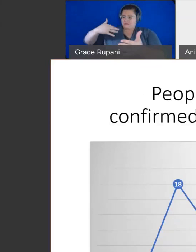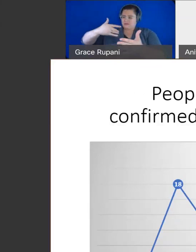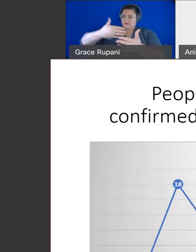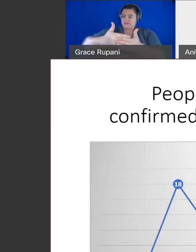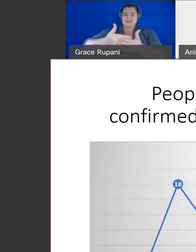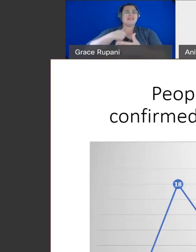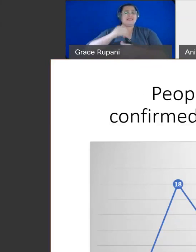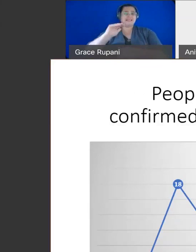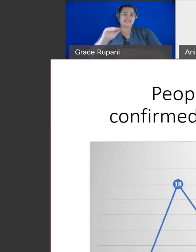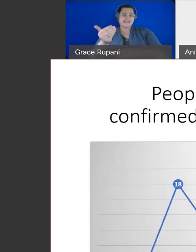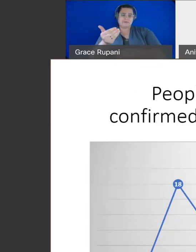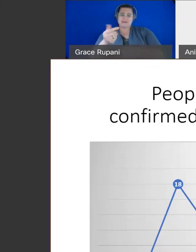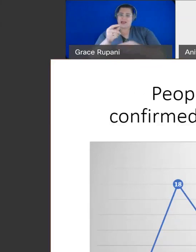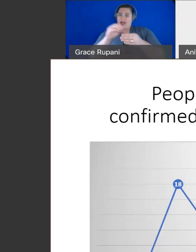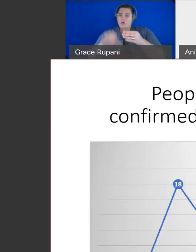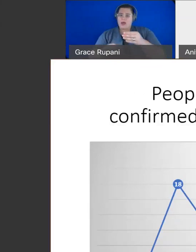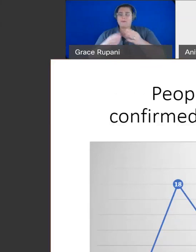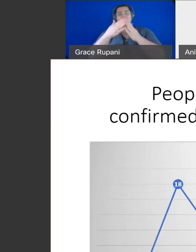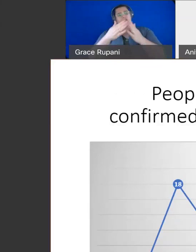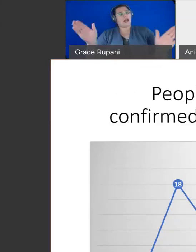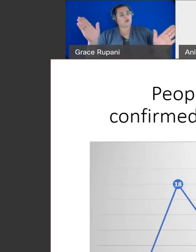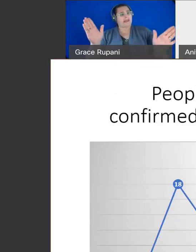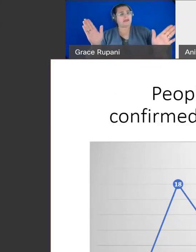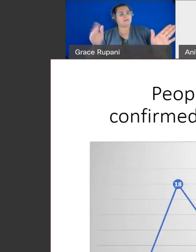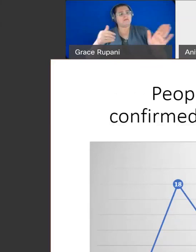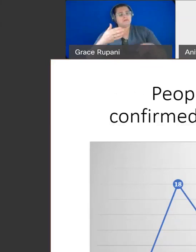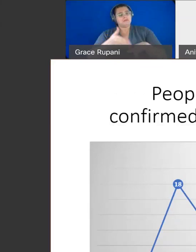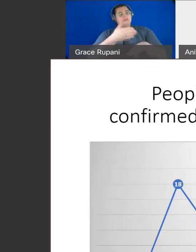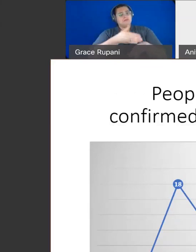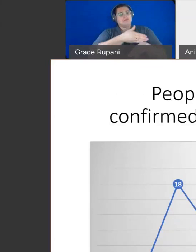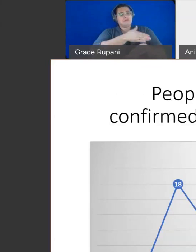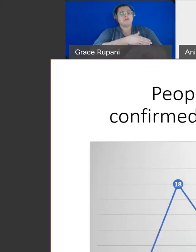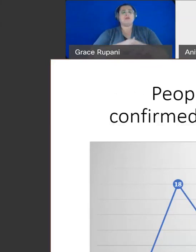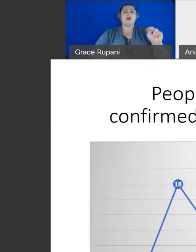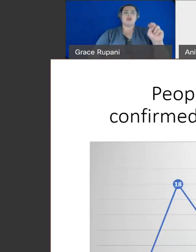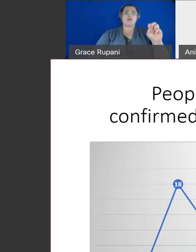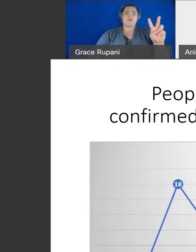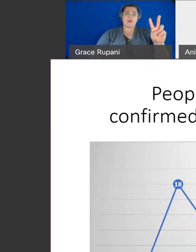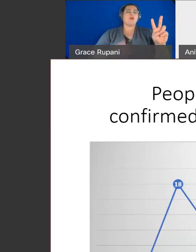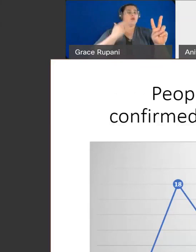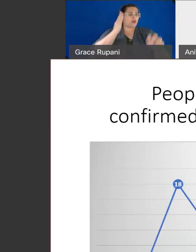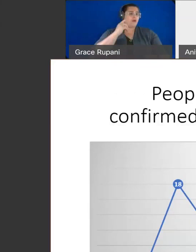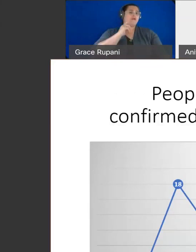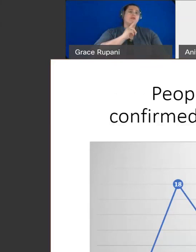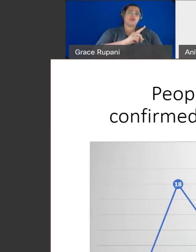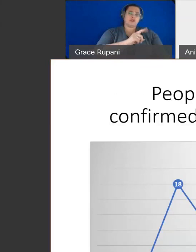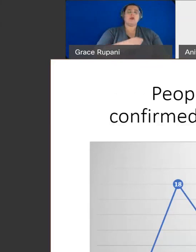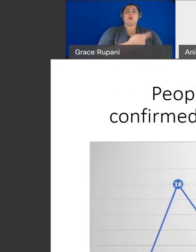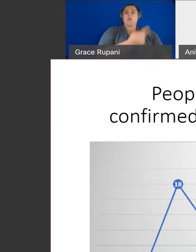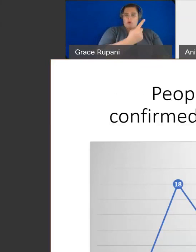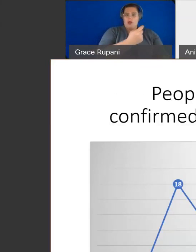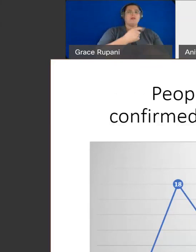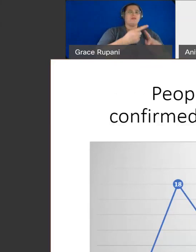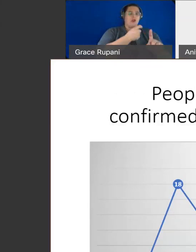mostly have been better. We had 1 death in November that we know was COVID related, and 1 in July. Prior to